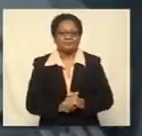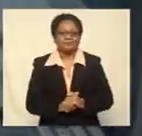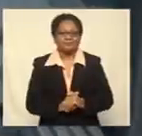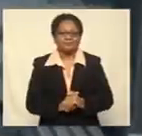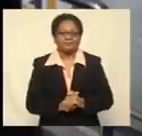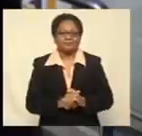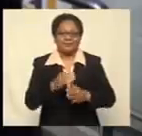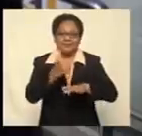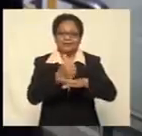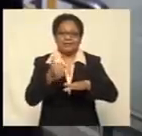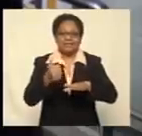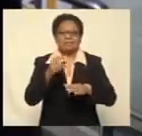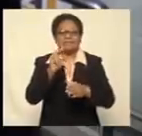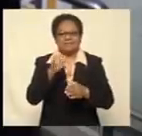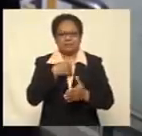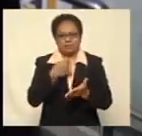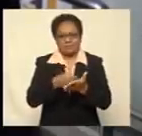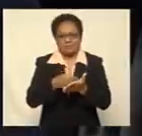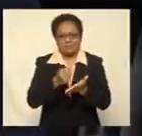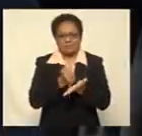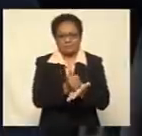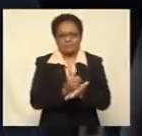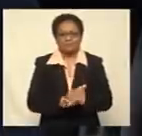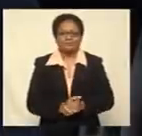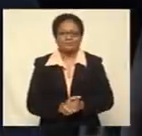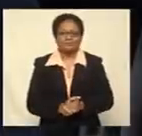And government needs donor support.